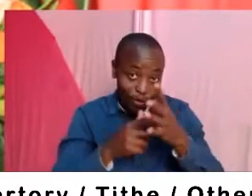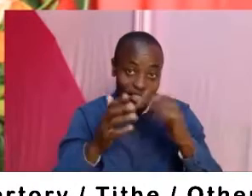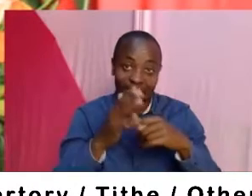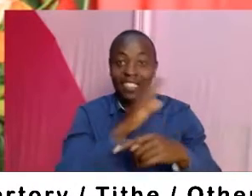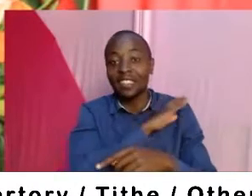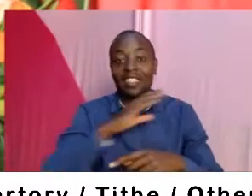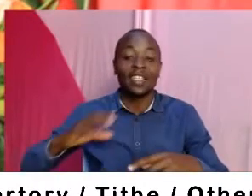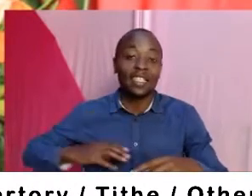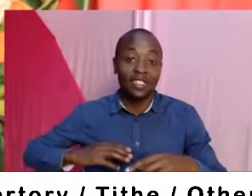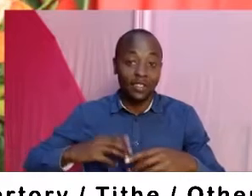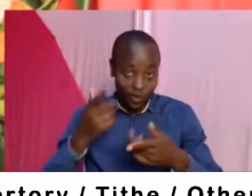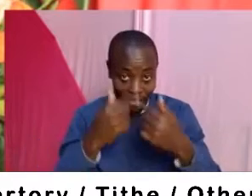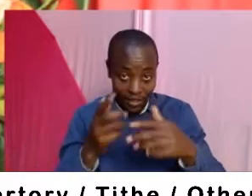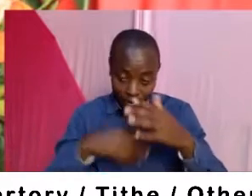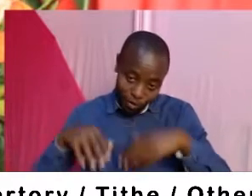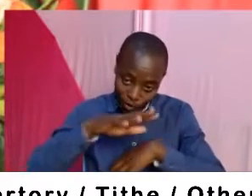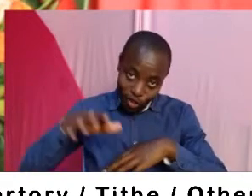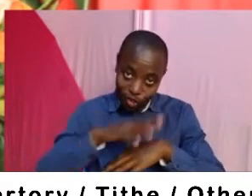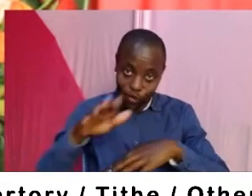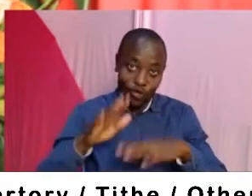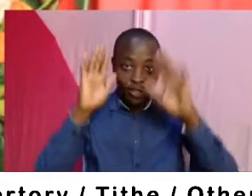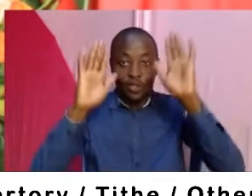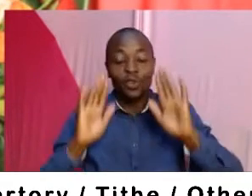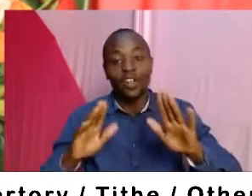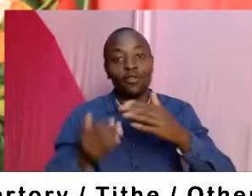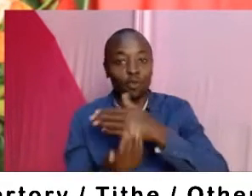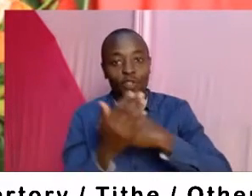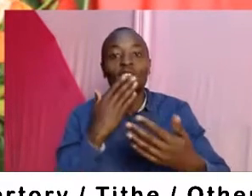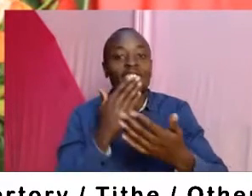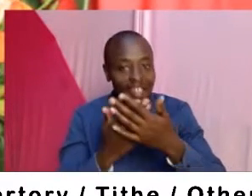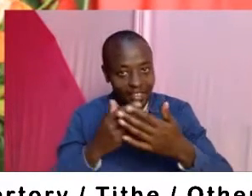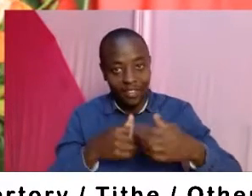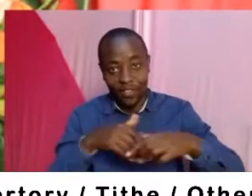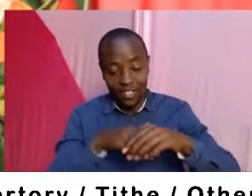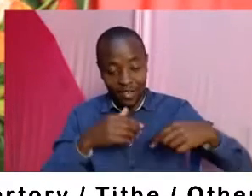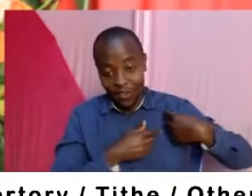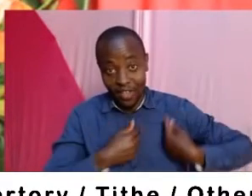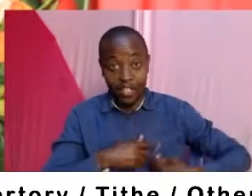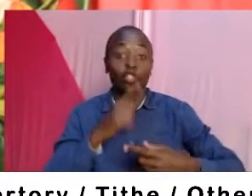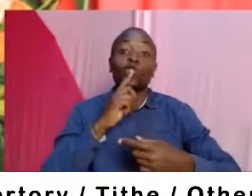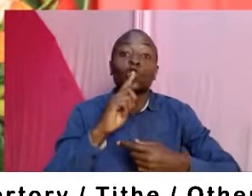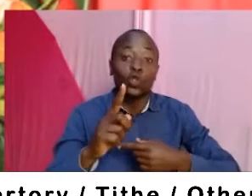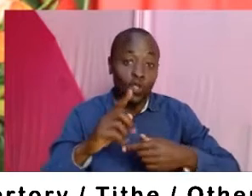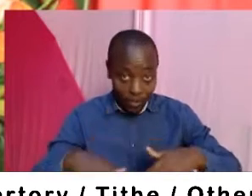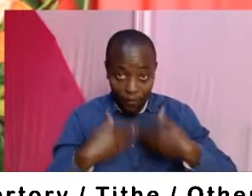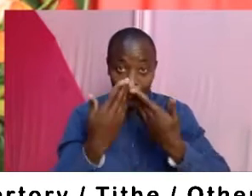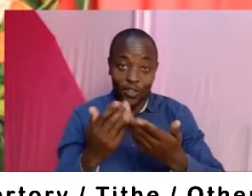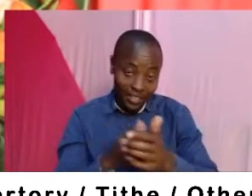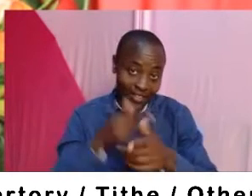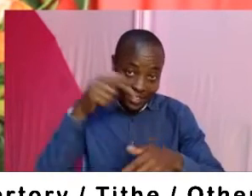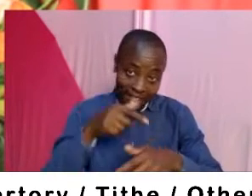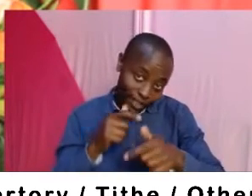Christ, we approach your throne of mercy this wonderful morning with thanksgiving in our hearts, because surely our God, you have brought us this far, and